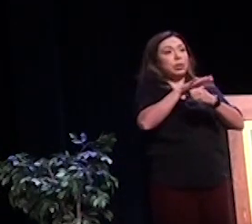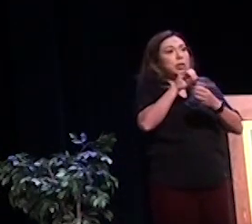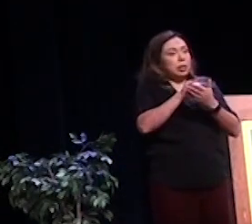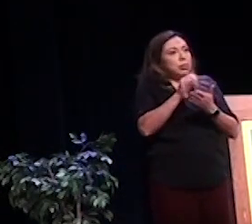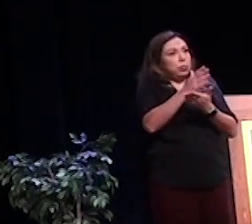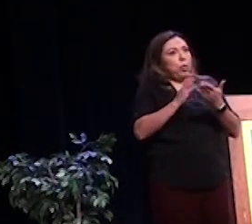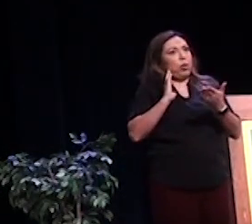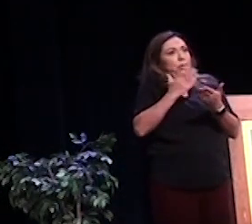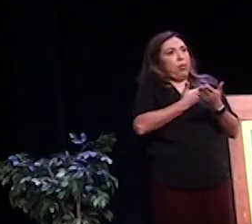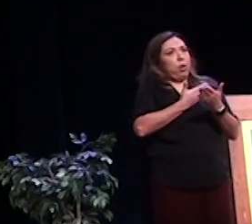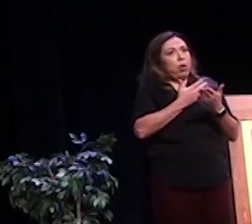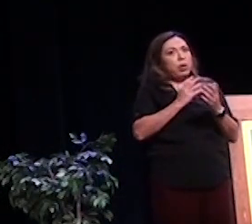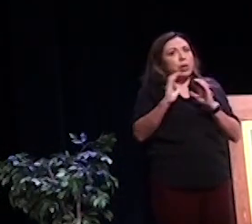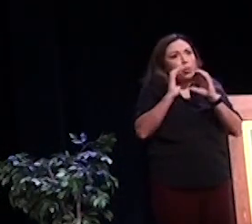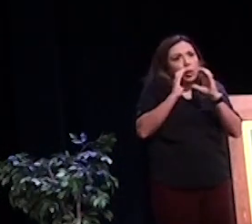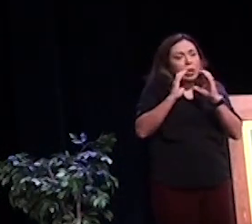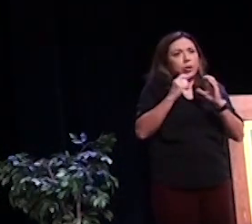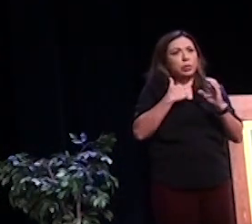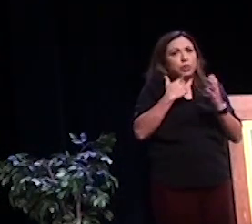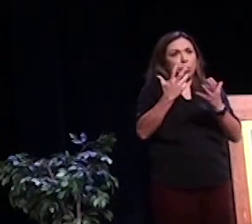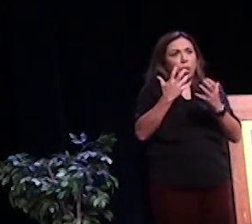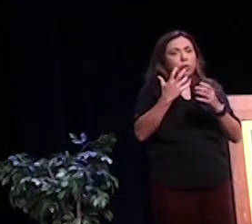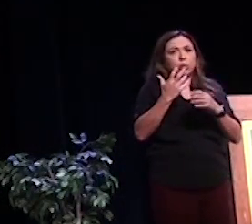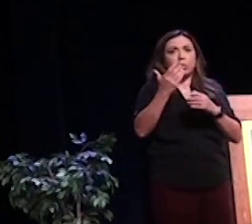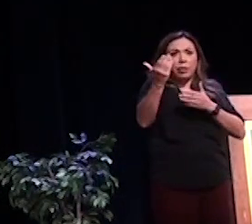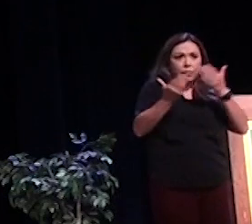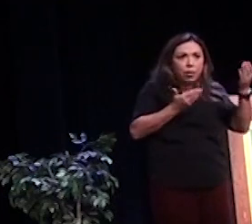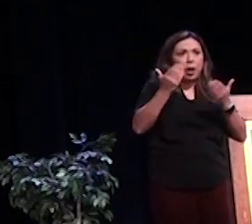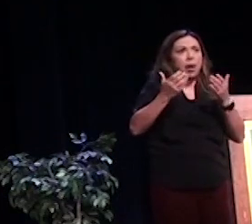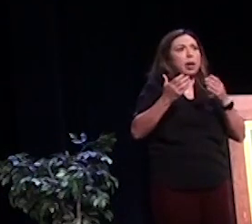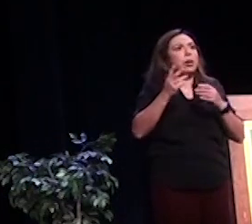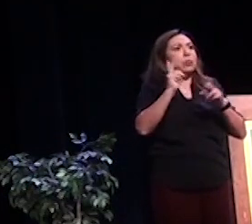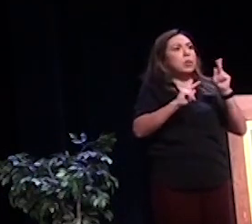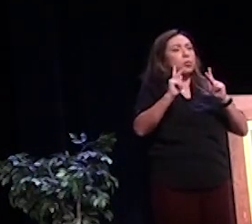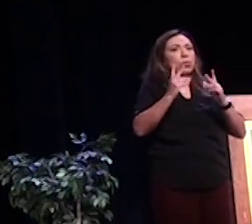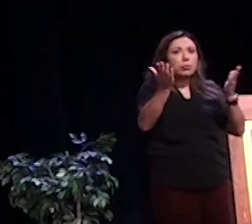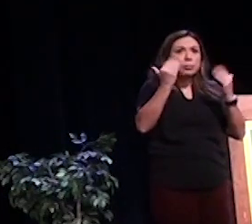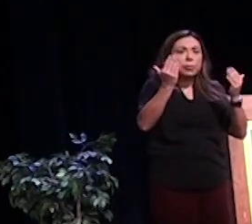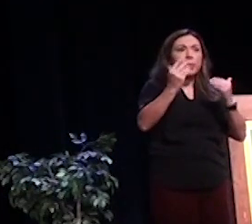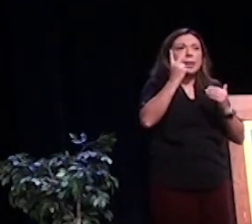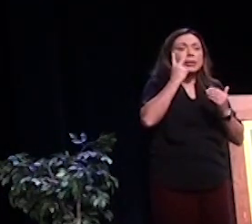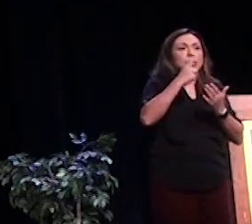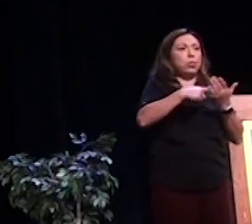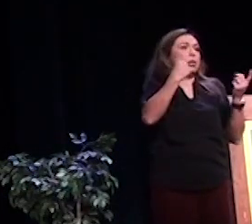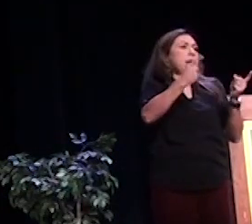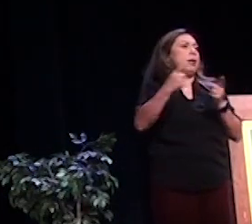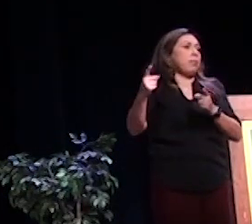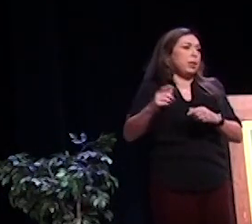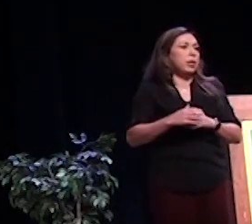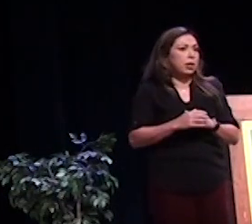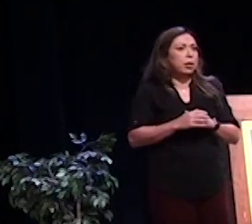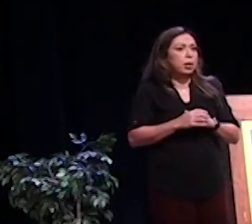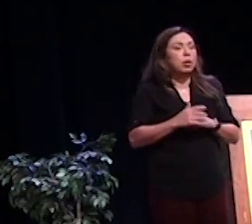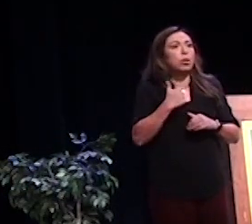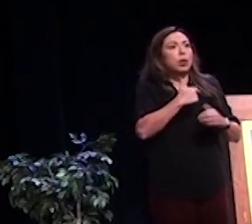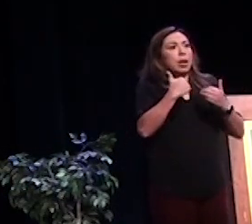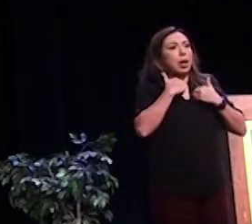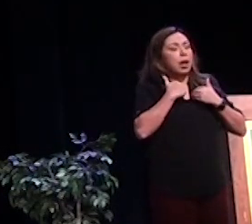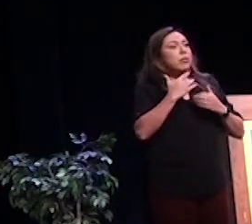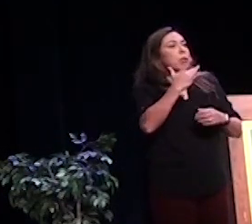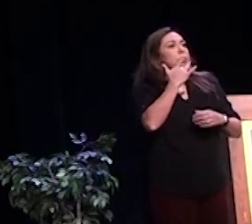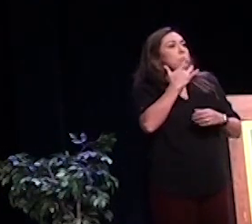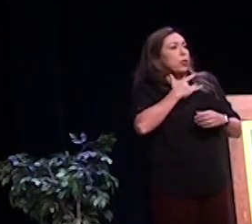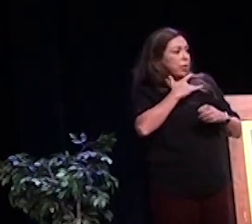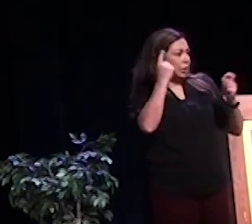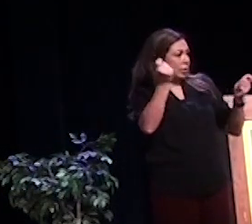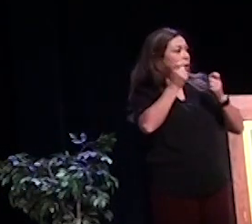communication between the neighbors that are happening there. So we invite neighbors to come and see what's happening. We have birthday celebrations that are